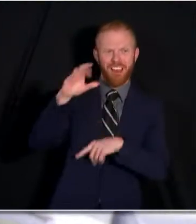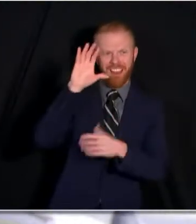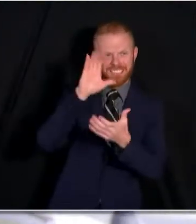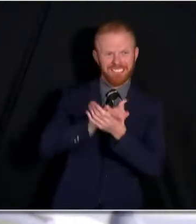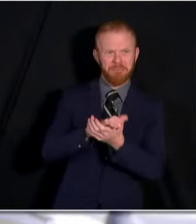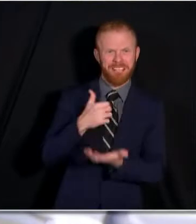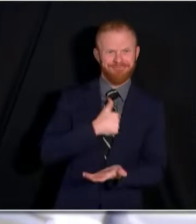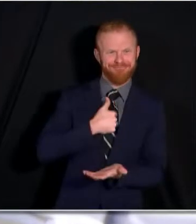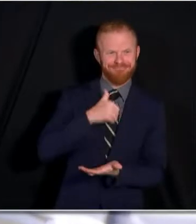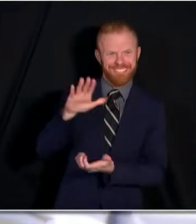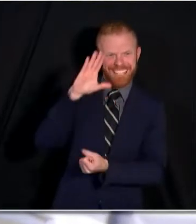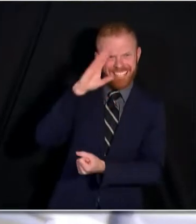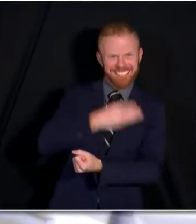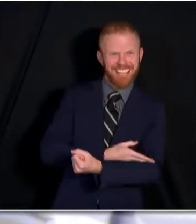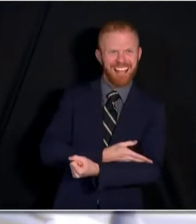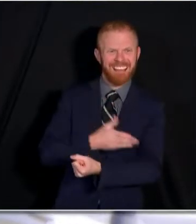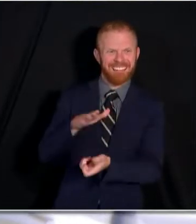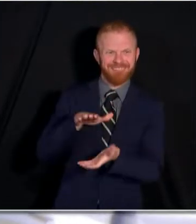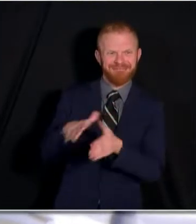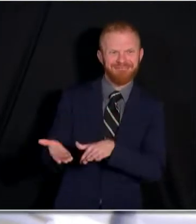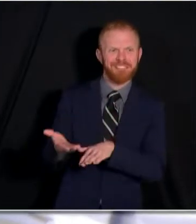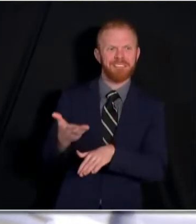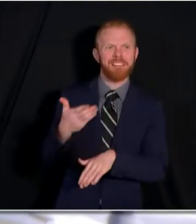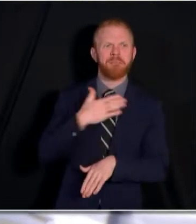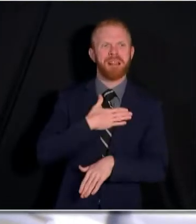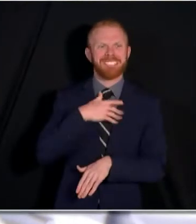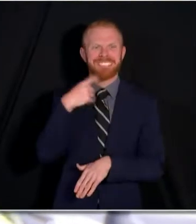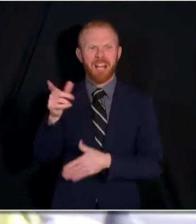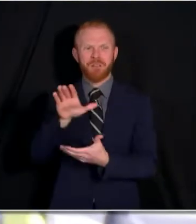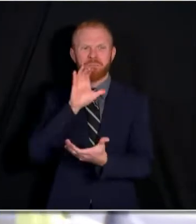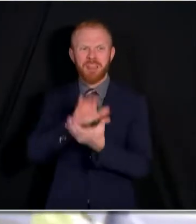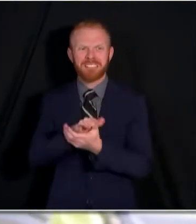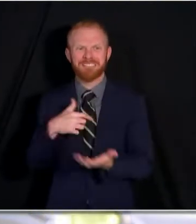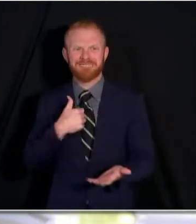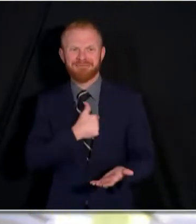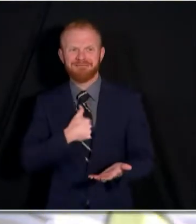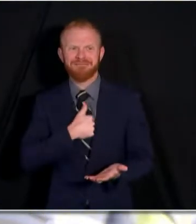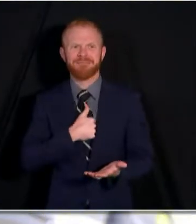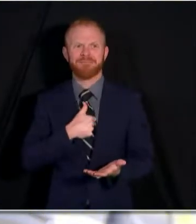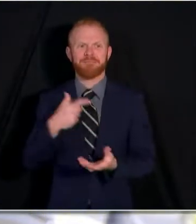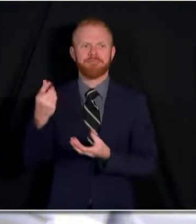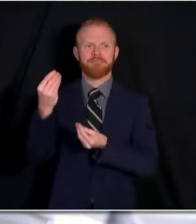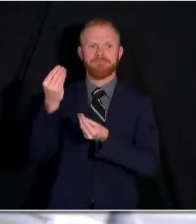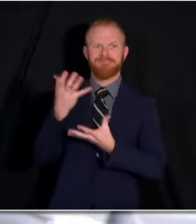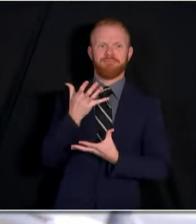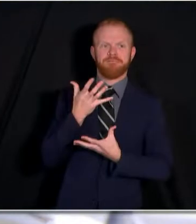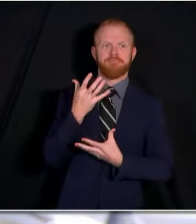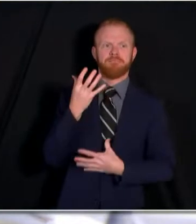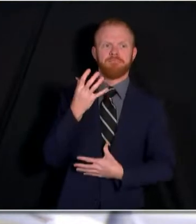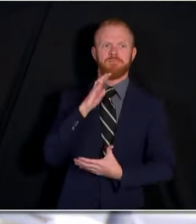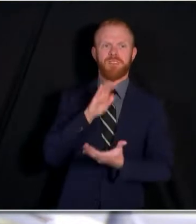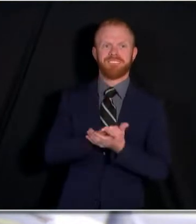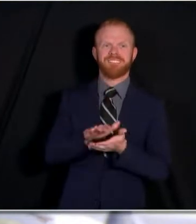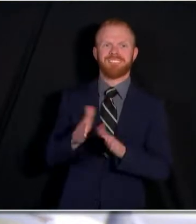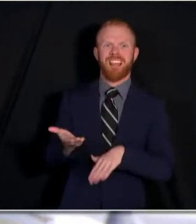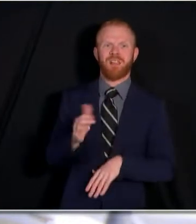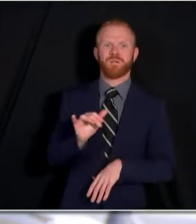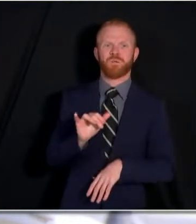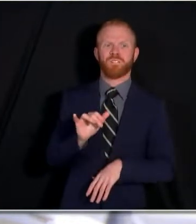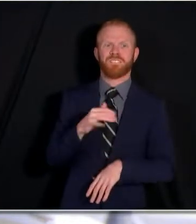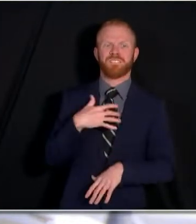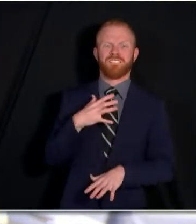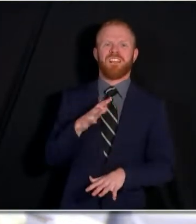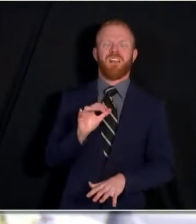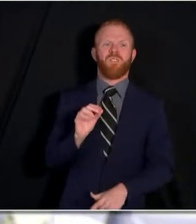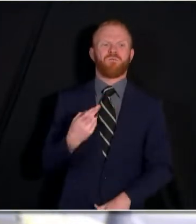your condolences to your wife, and he says, she's just died too. Families where 2, 3, even one where 6 members